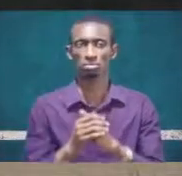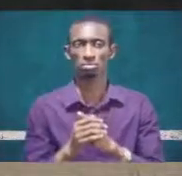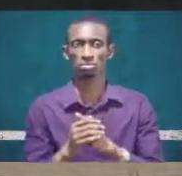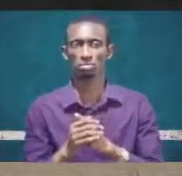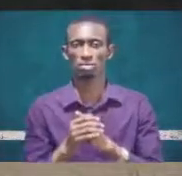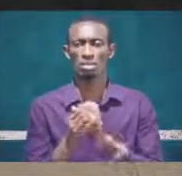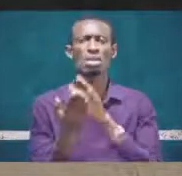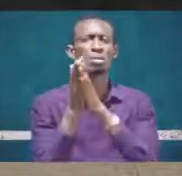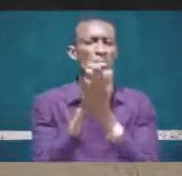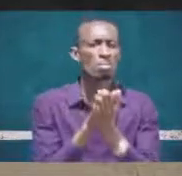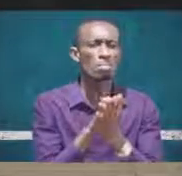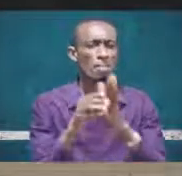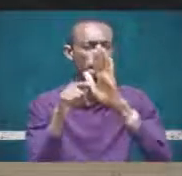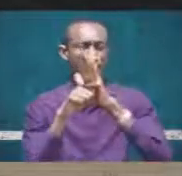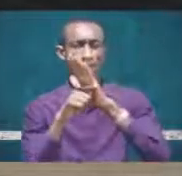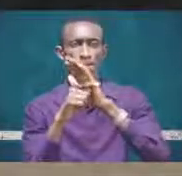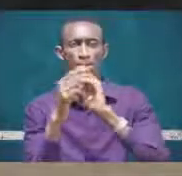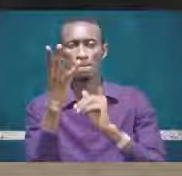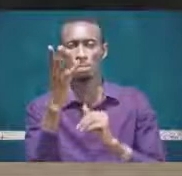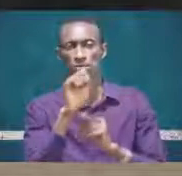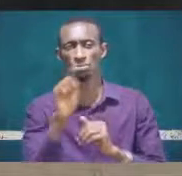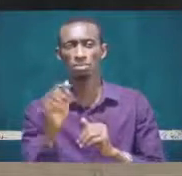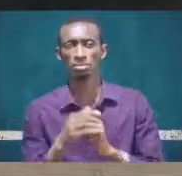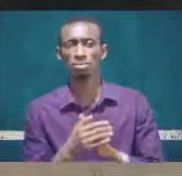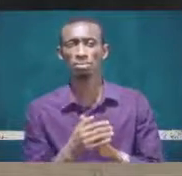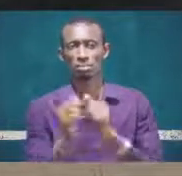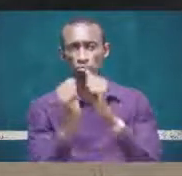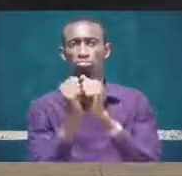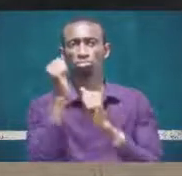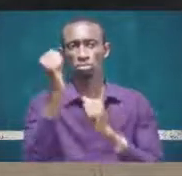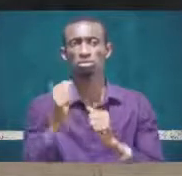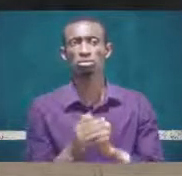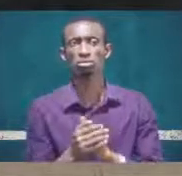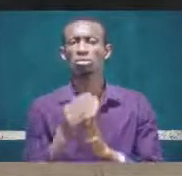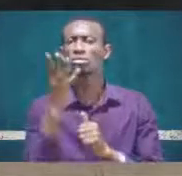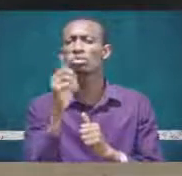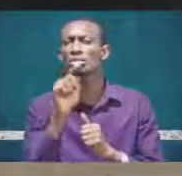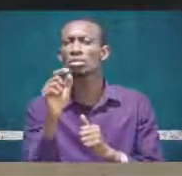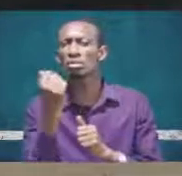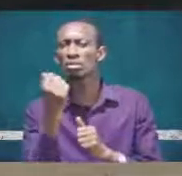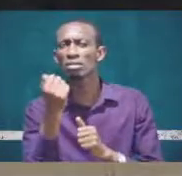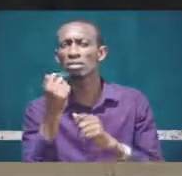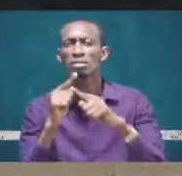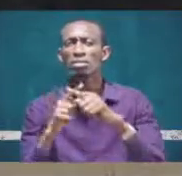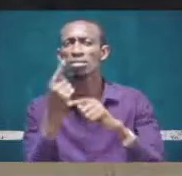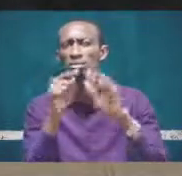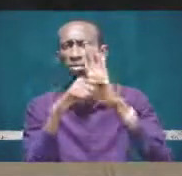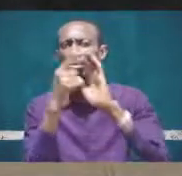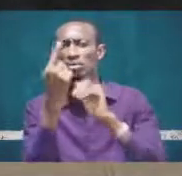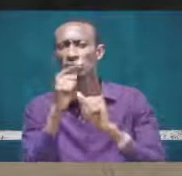This will be minus 4 divided by 15. 4 divided by 5 times negative 1 divided by